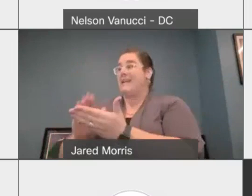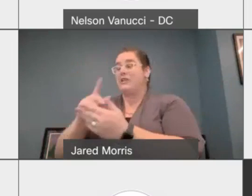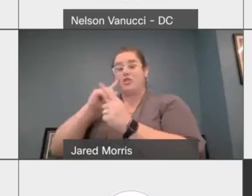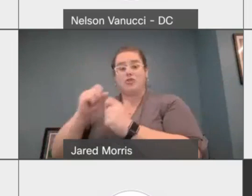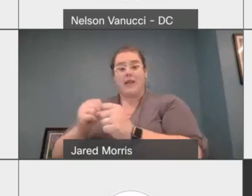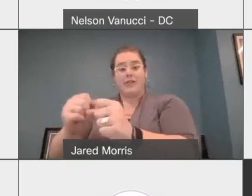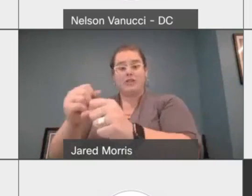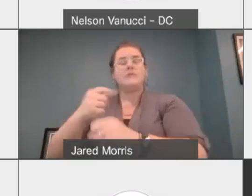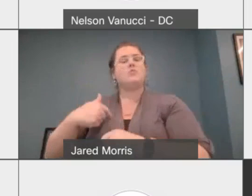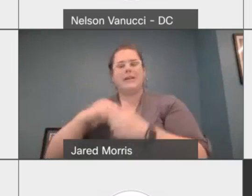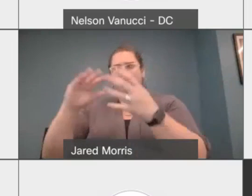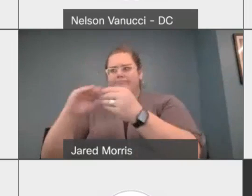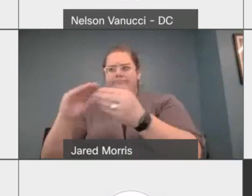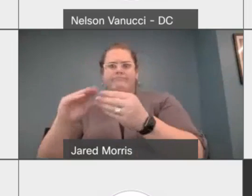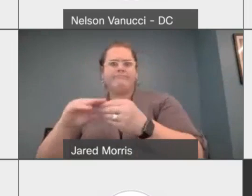So we're